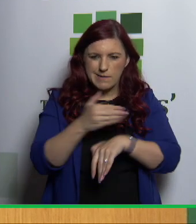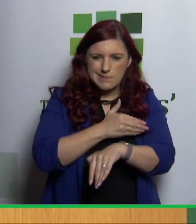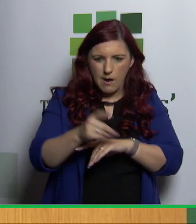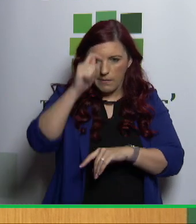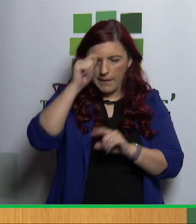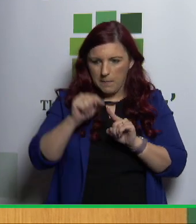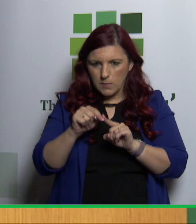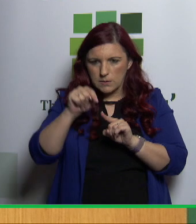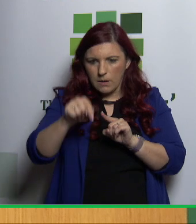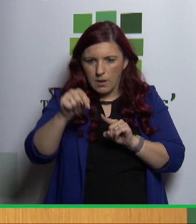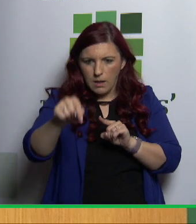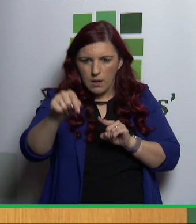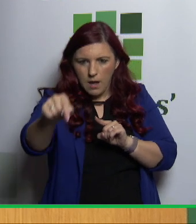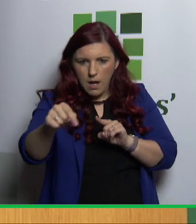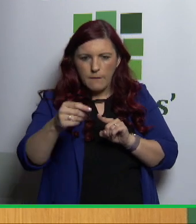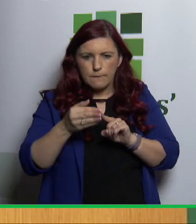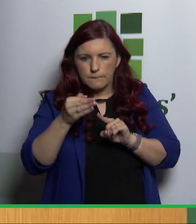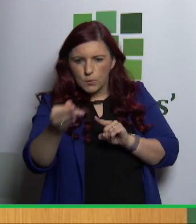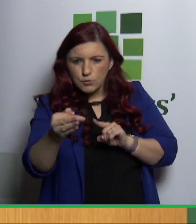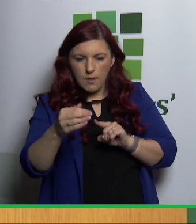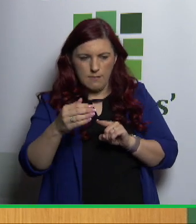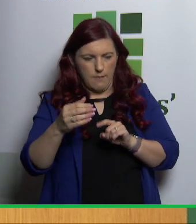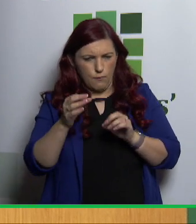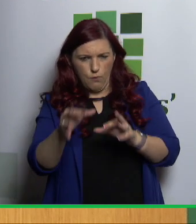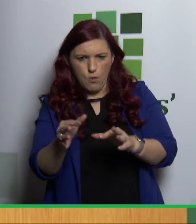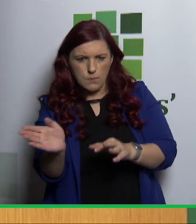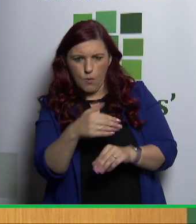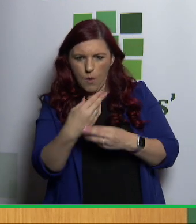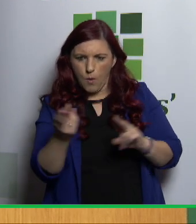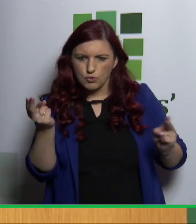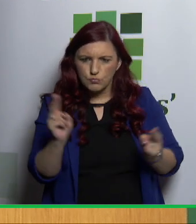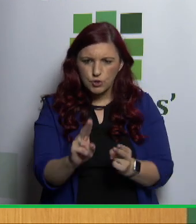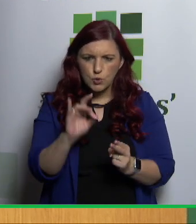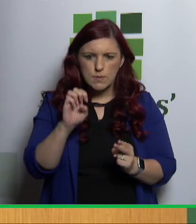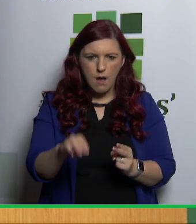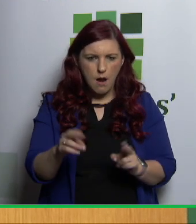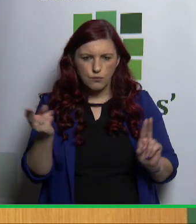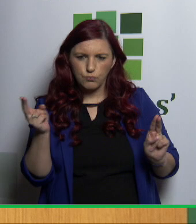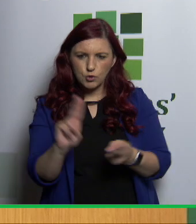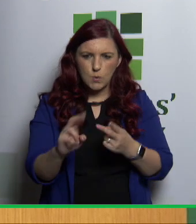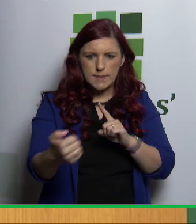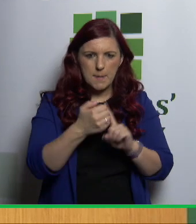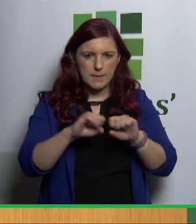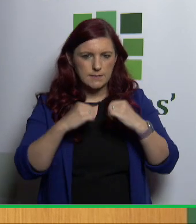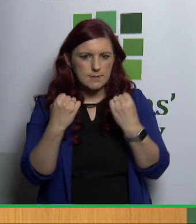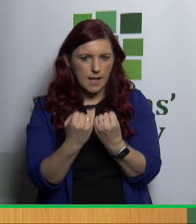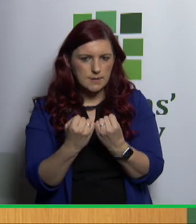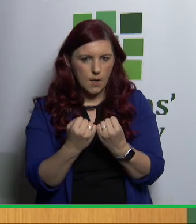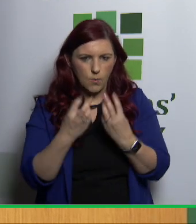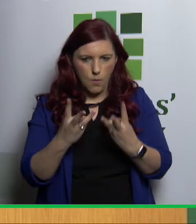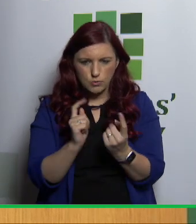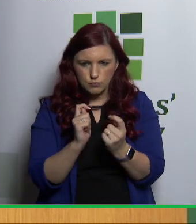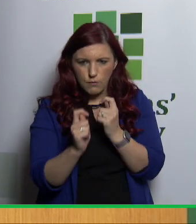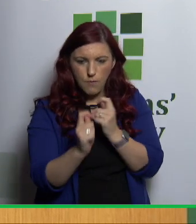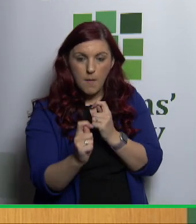all want to reduce harm, we all want to make things better in society, and part of today's deliberations will help us form and shape our thinking in coming Assembly